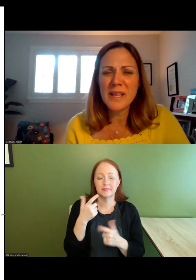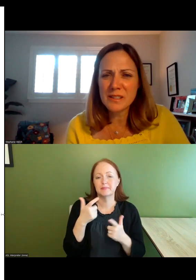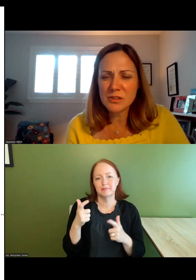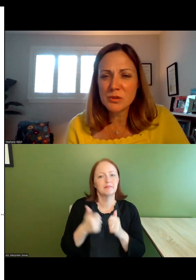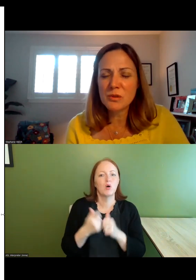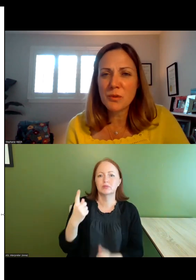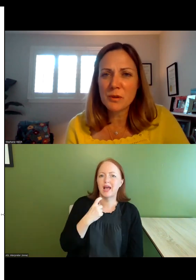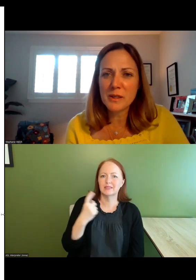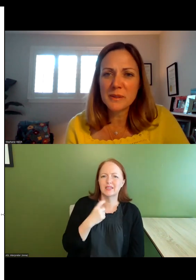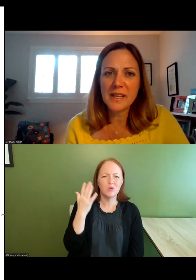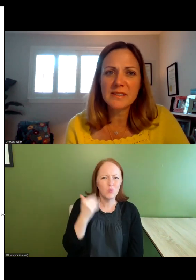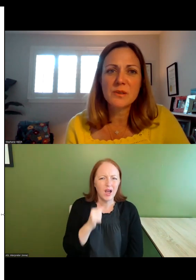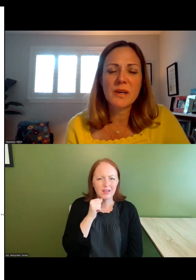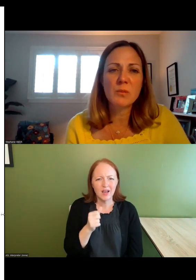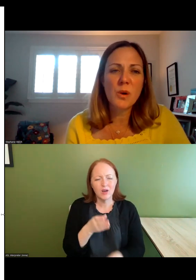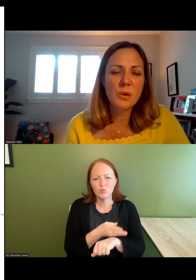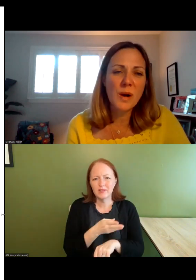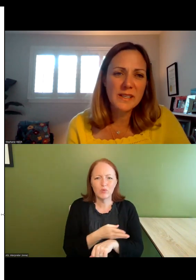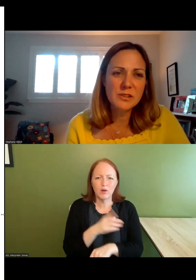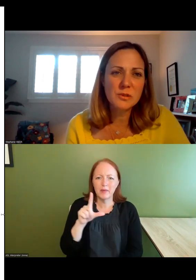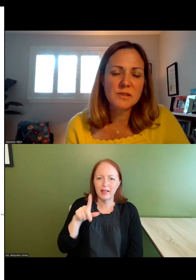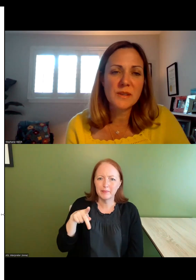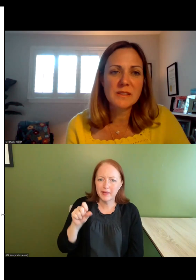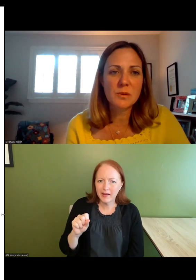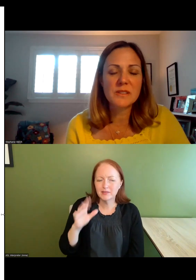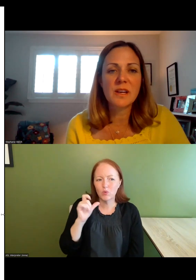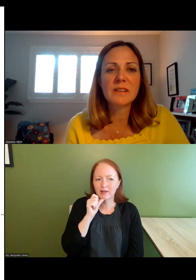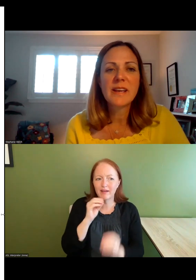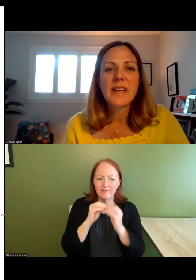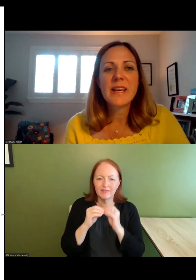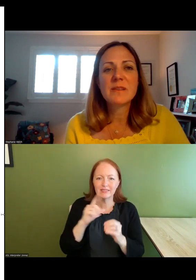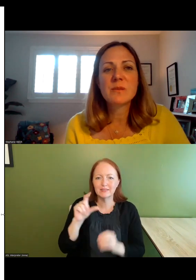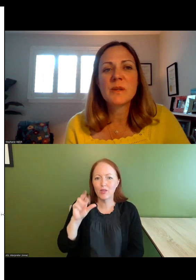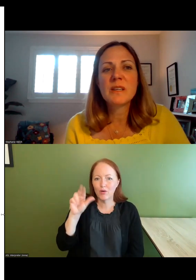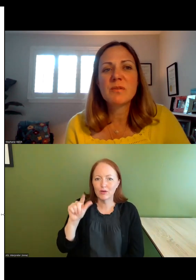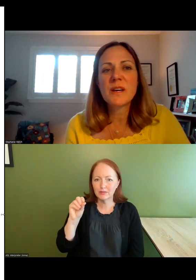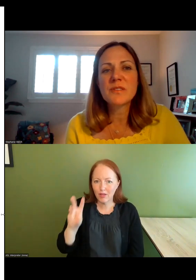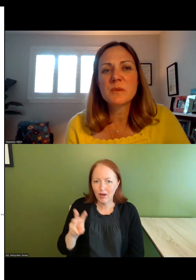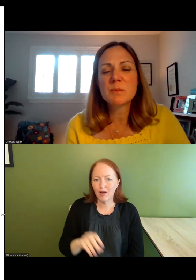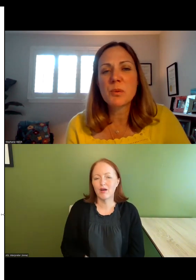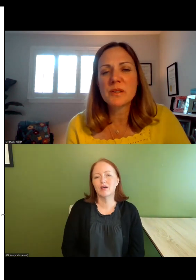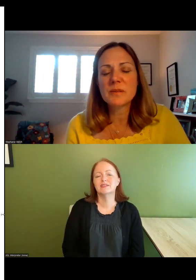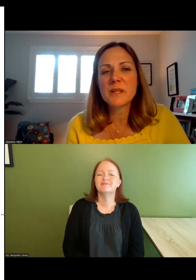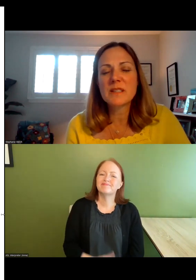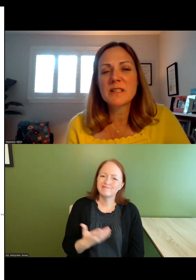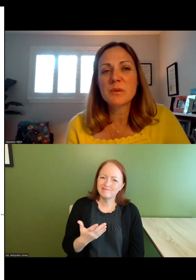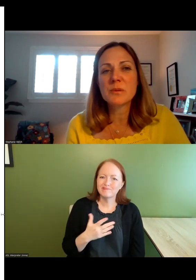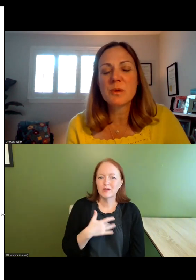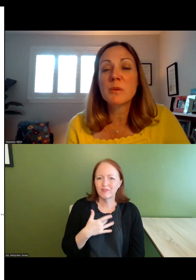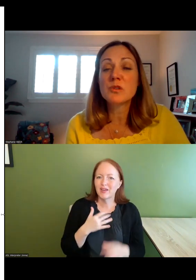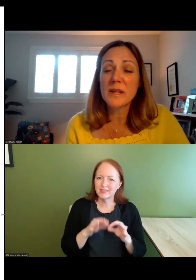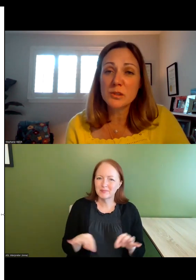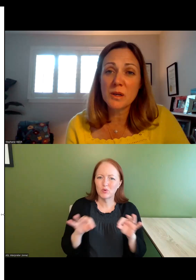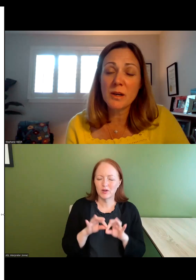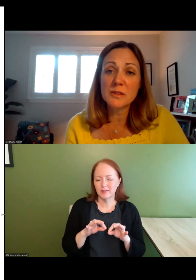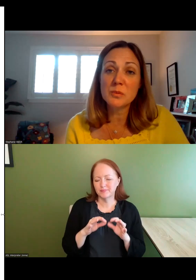we get, why didn't you reform LPS or why didn't you just fix Laura's Law? And we felt that it was important because what